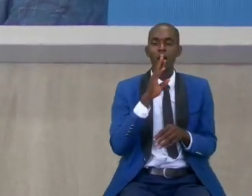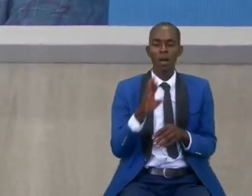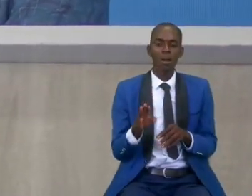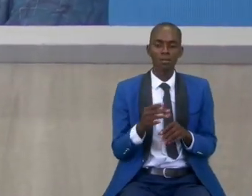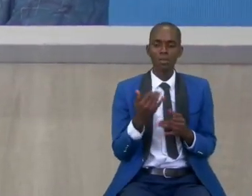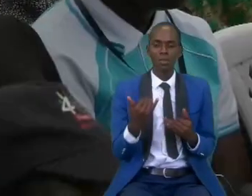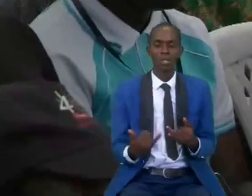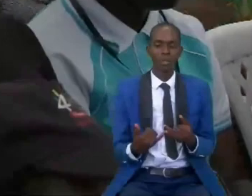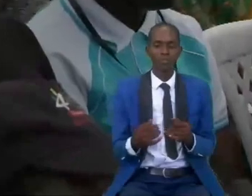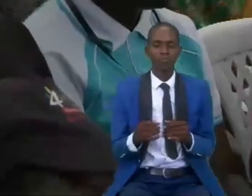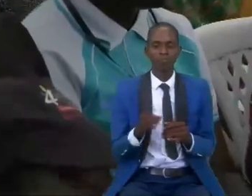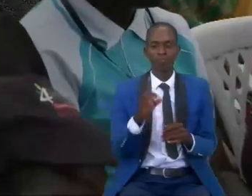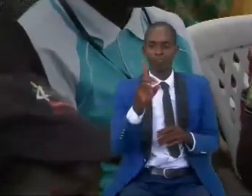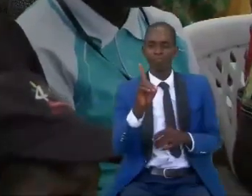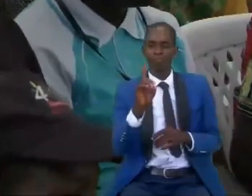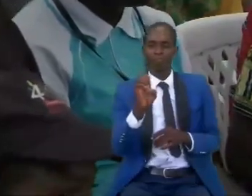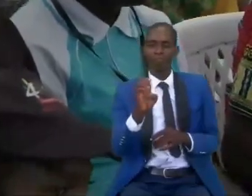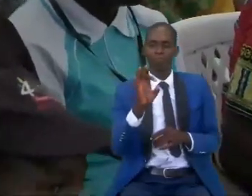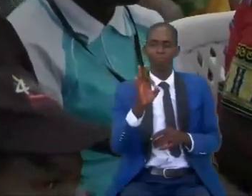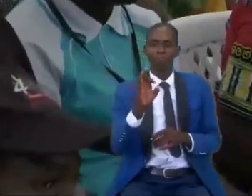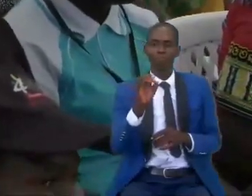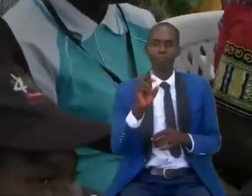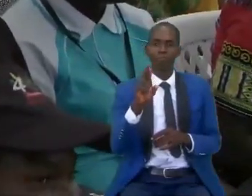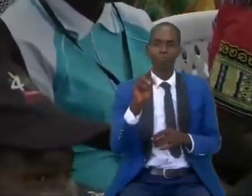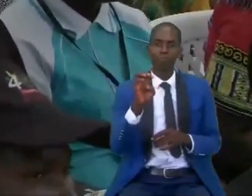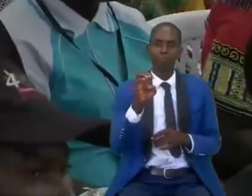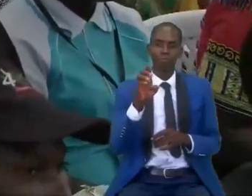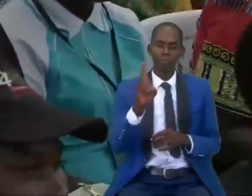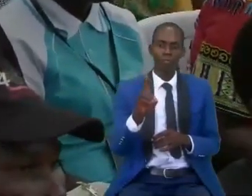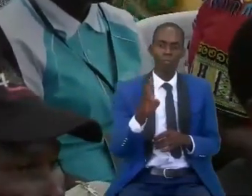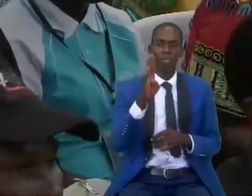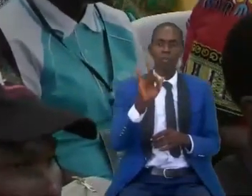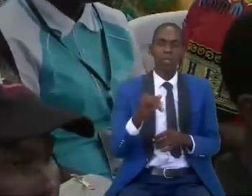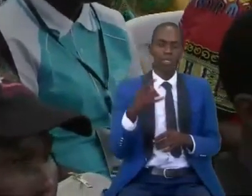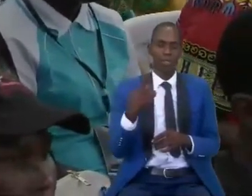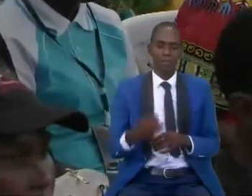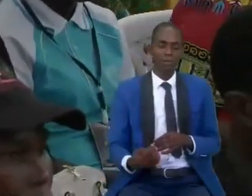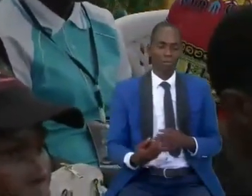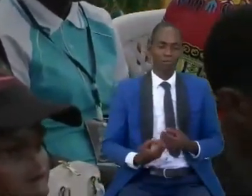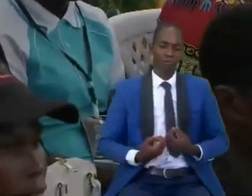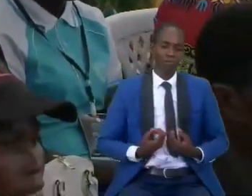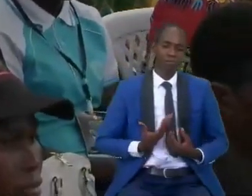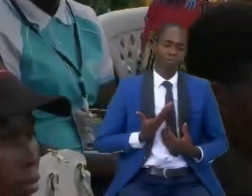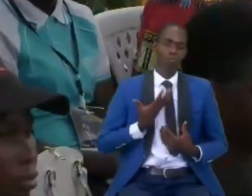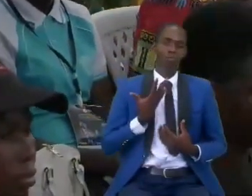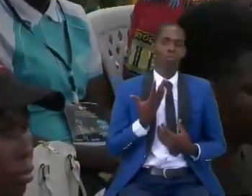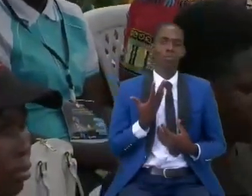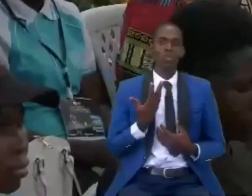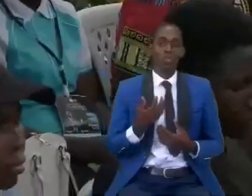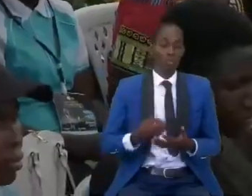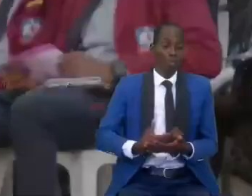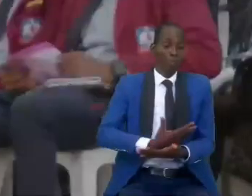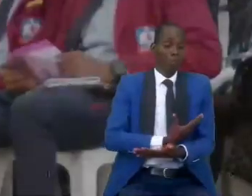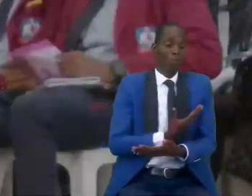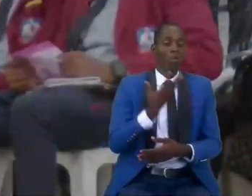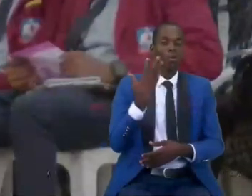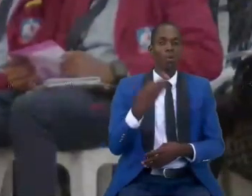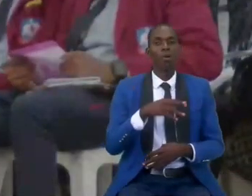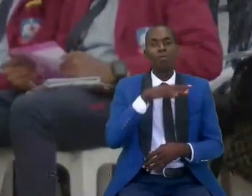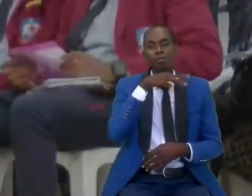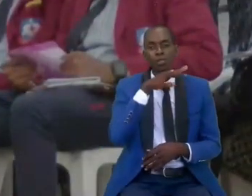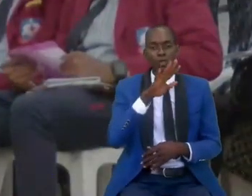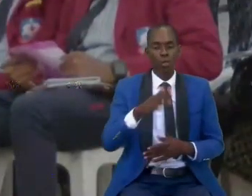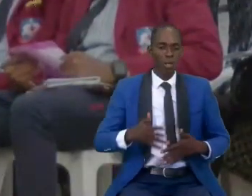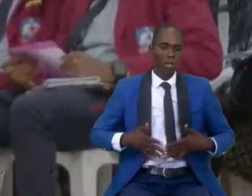of corruption. You're deformed. Your life deformed. Your brain